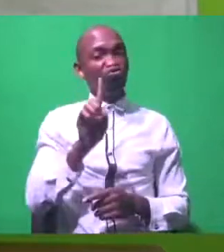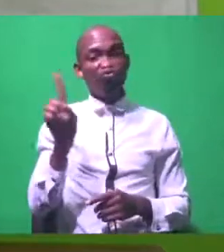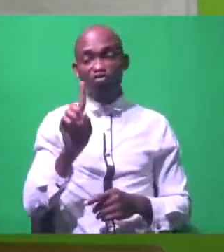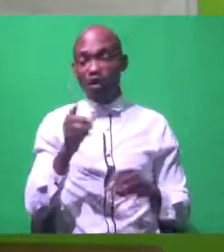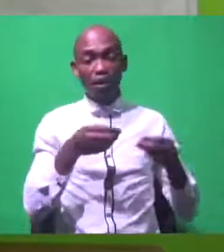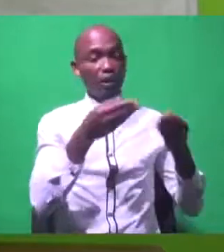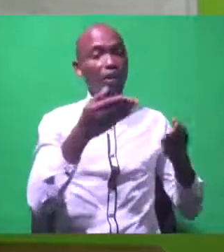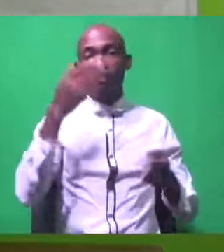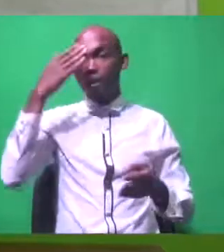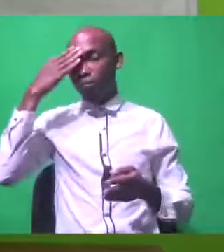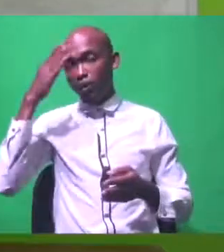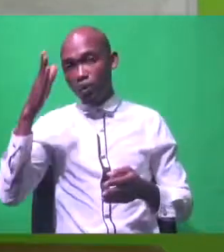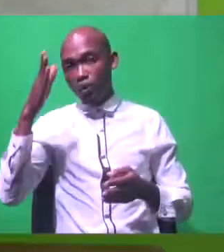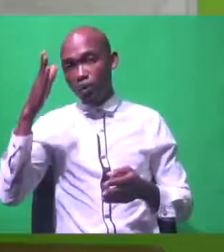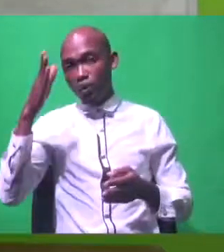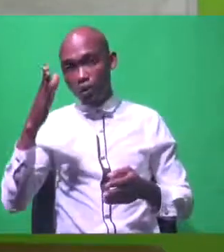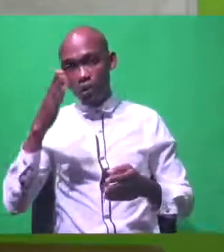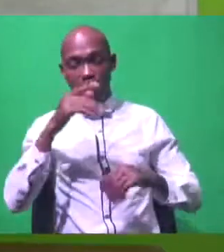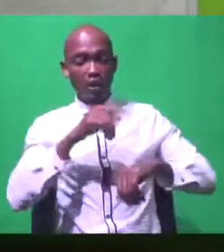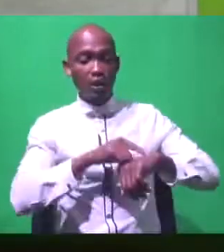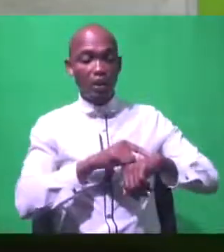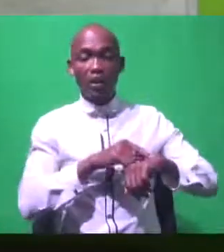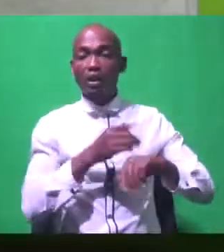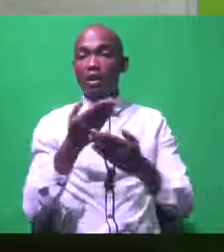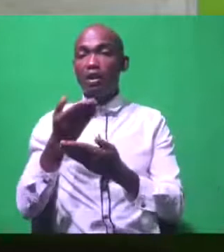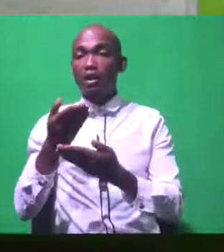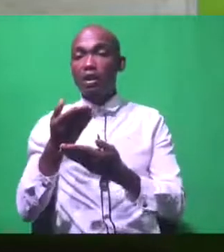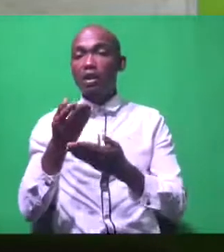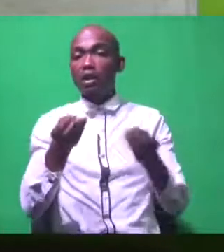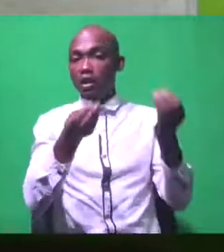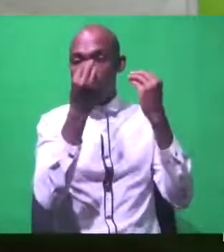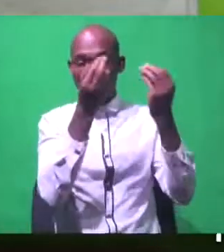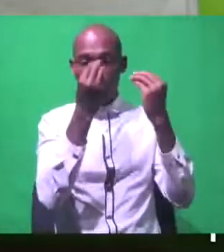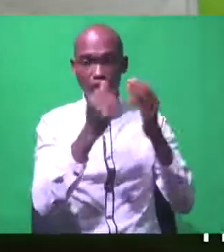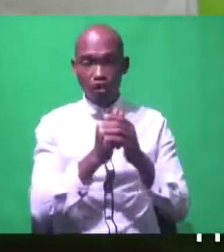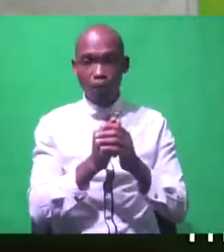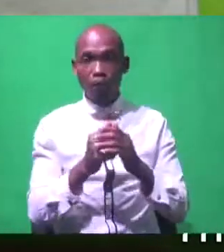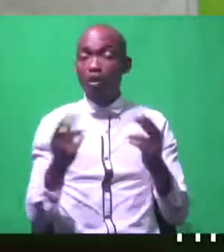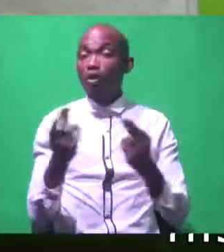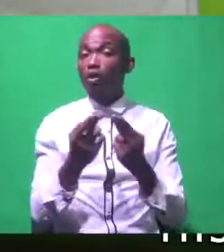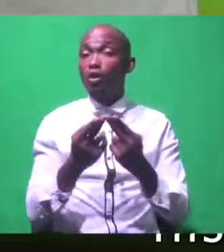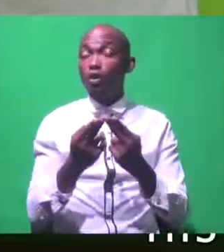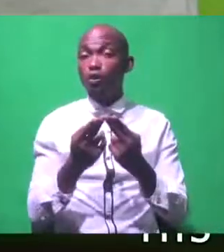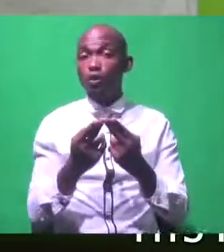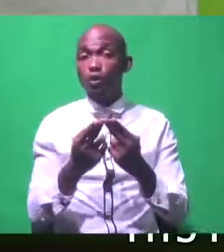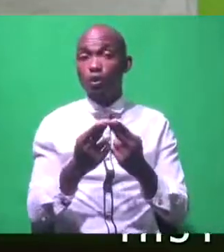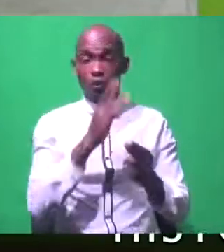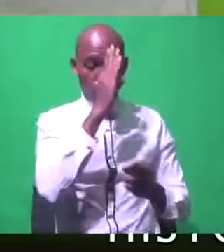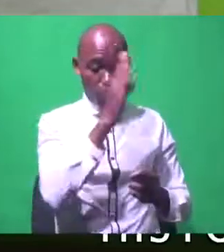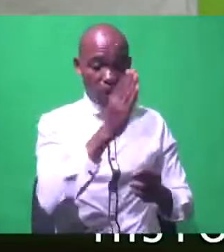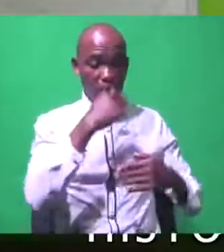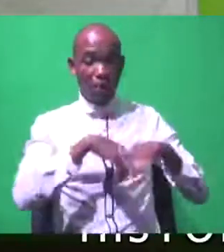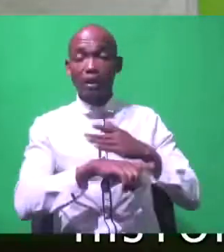in acquiring education. Also based on social classes.